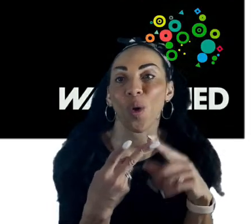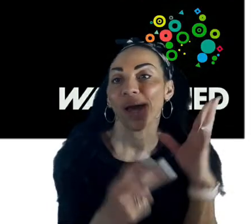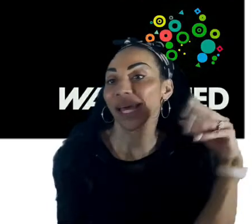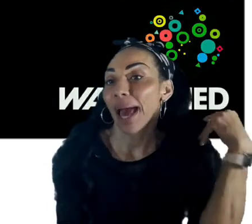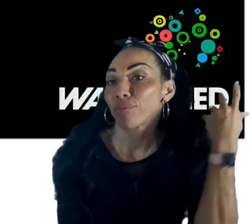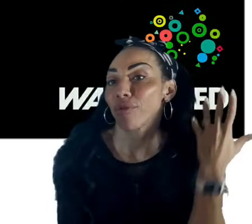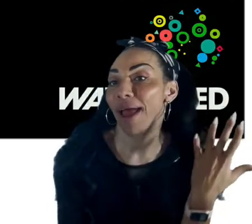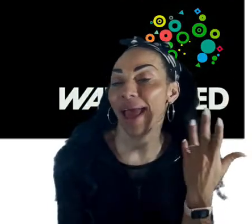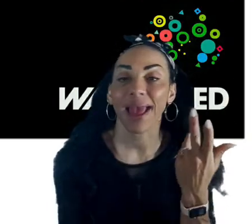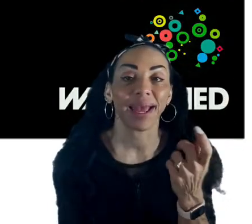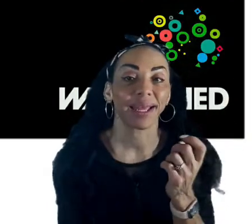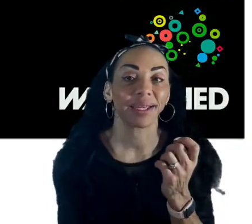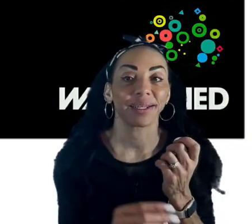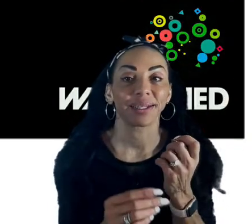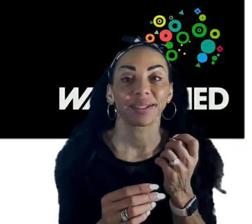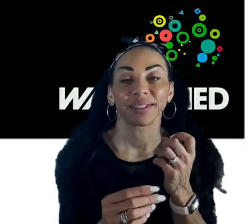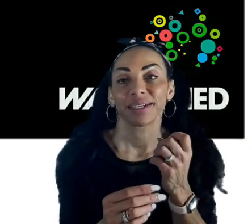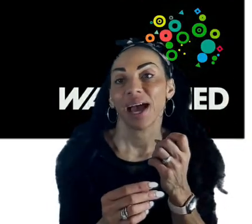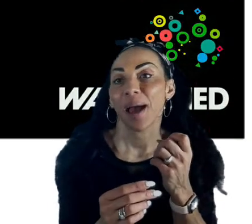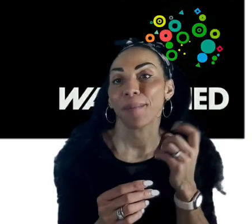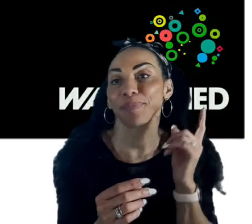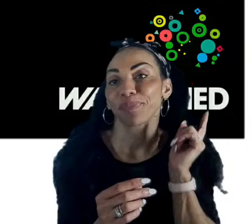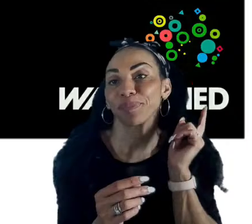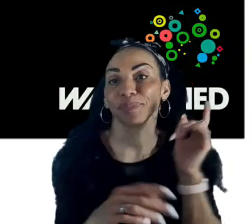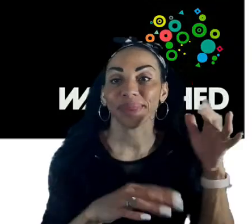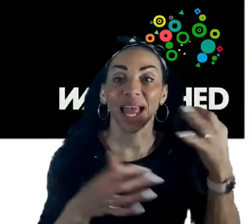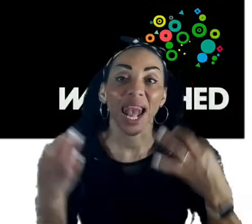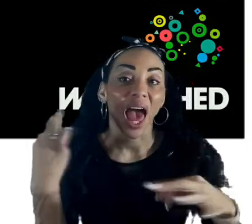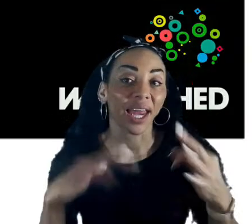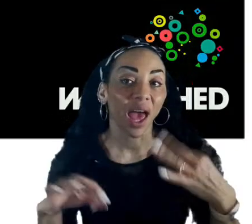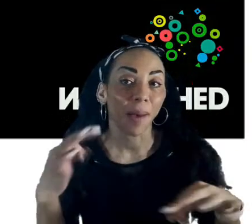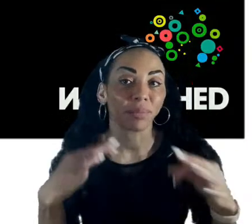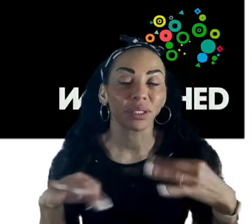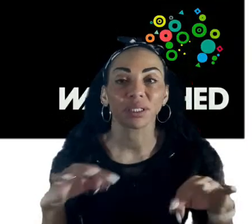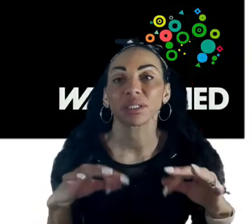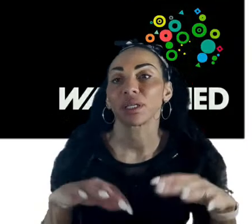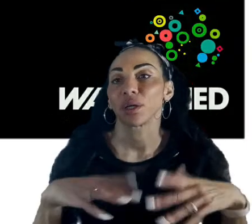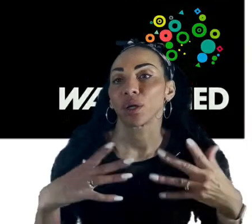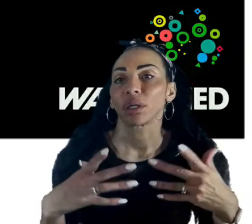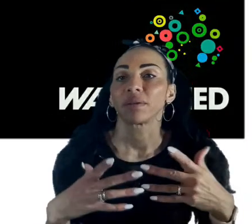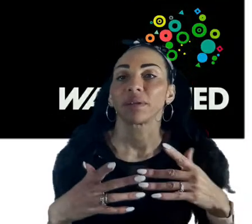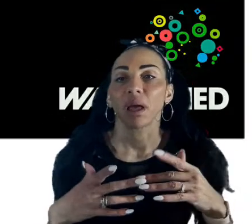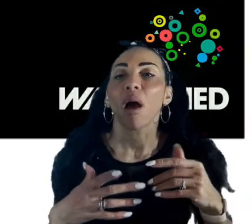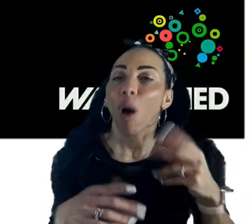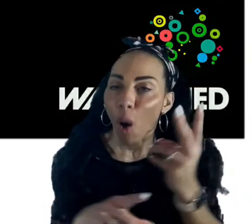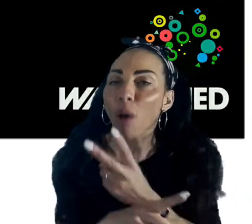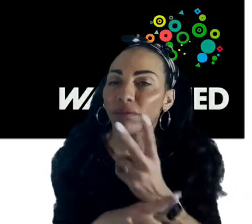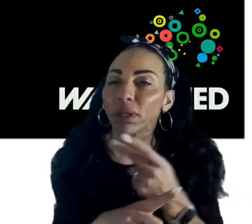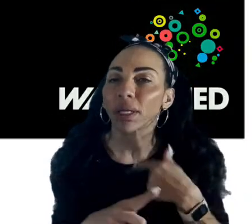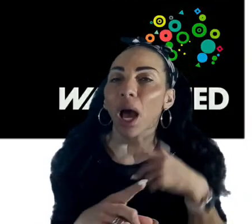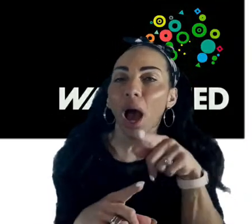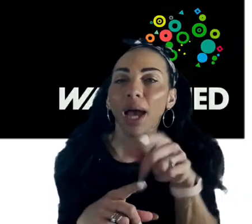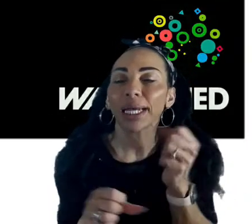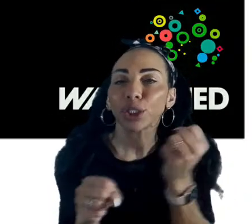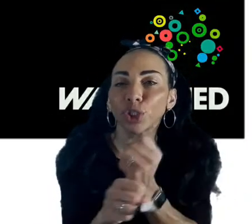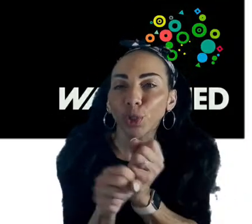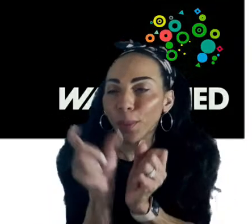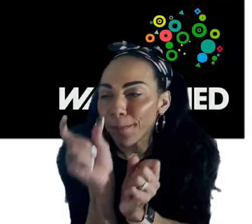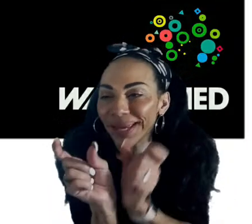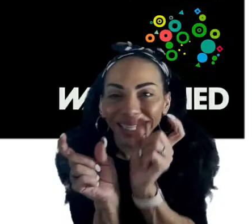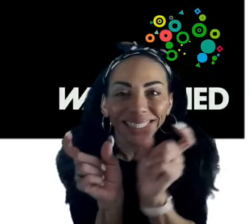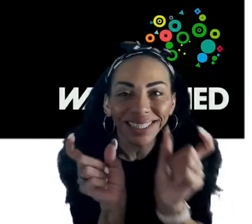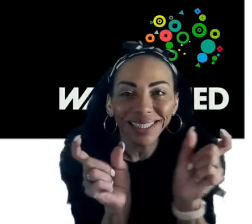nightclubs. That's often how I make work. I try things out as I perform little sections of things